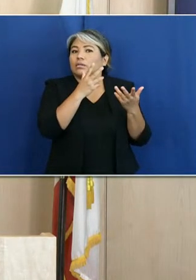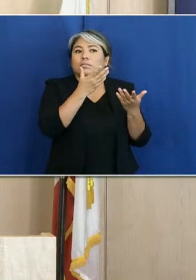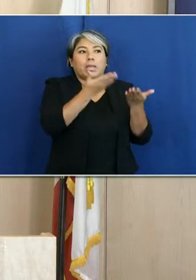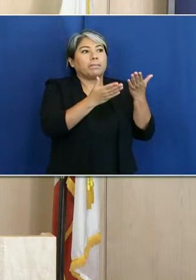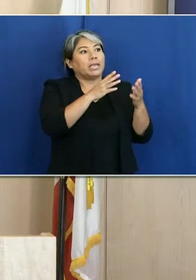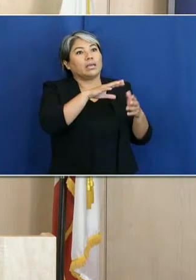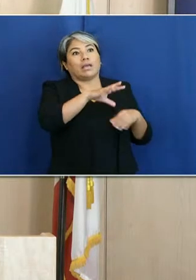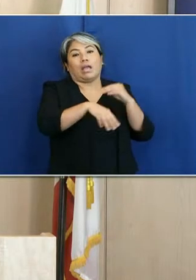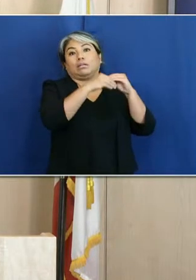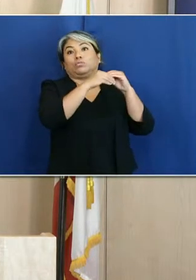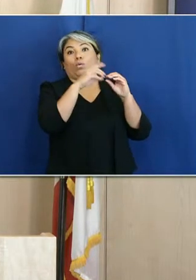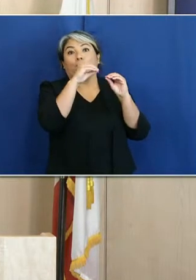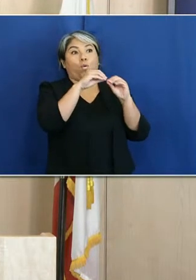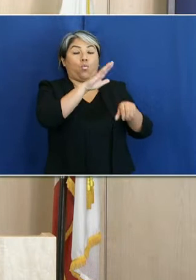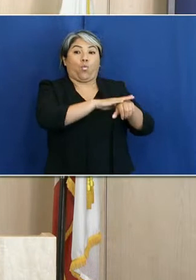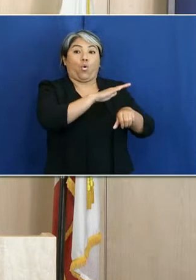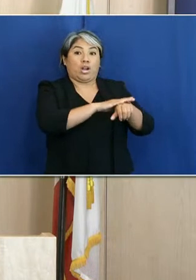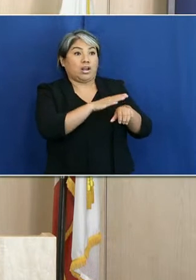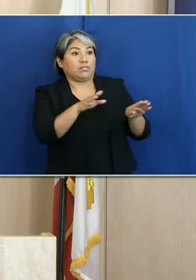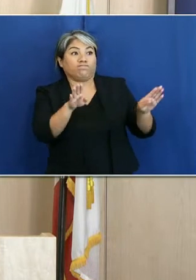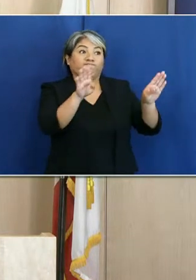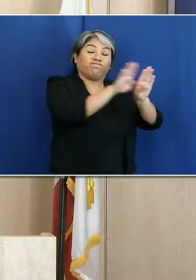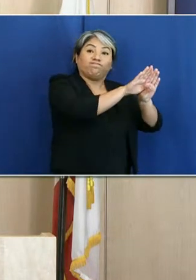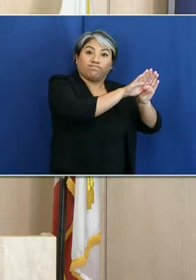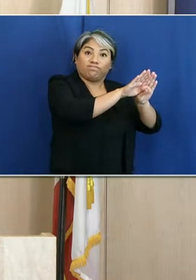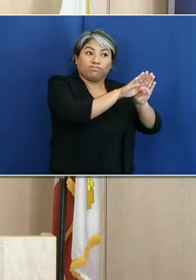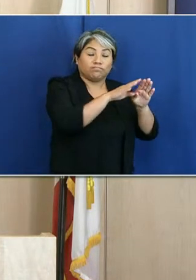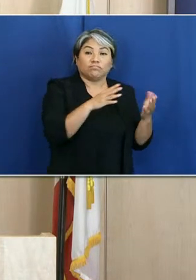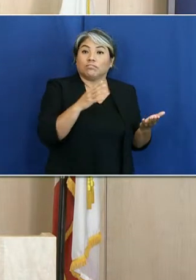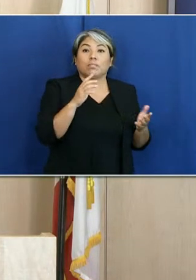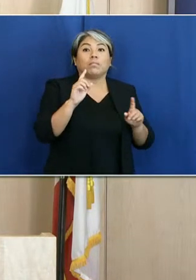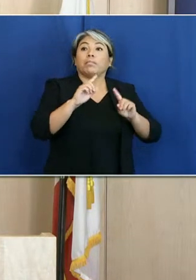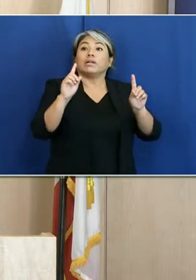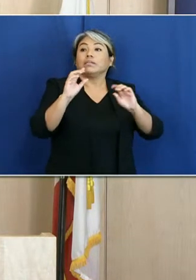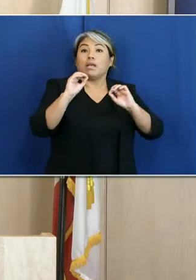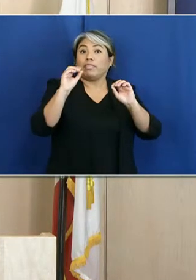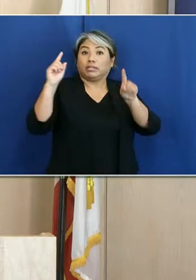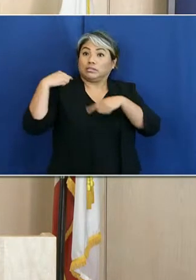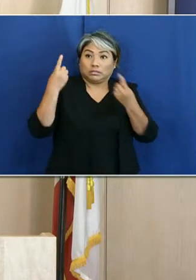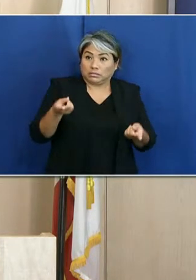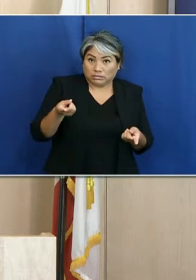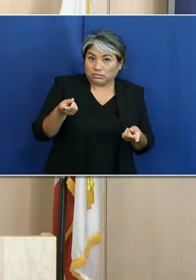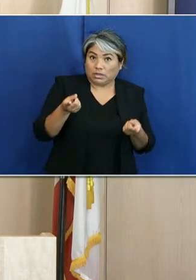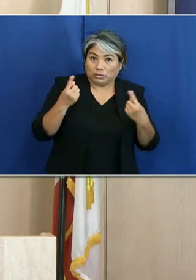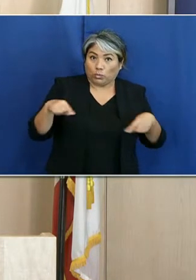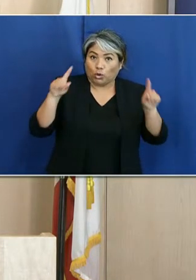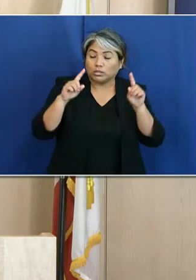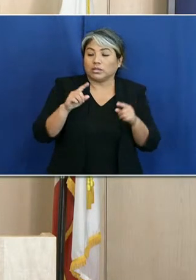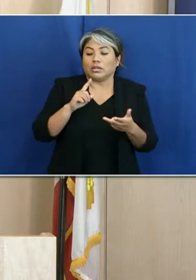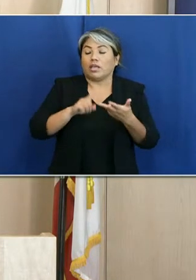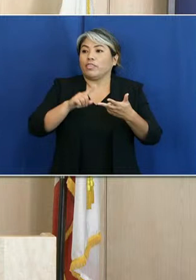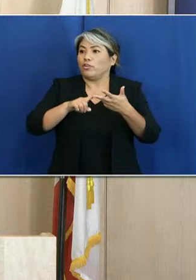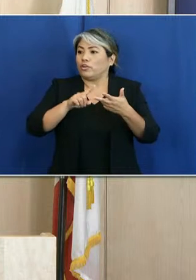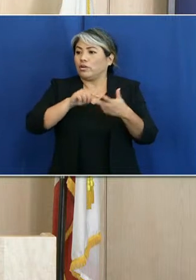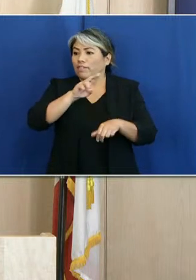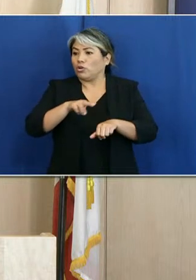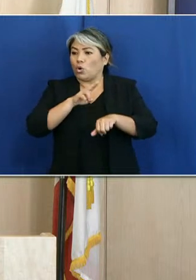down and comply with the health order, since nothing has worked so far? And third, while it's true, of course,